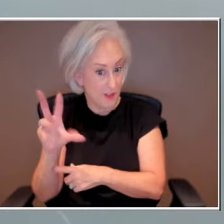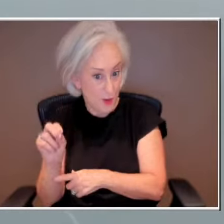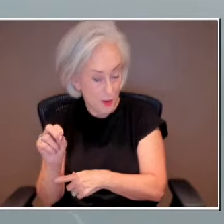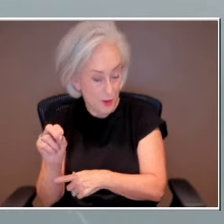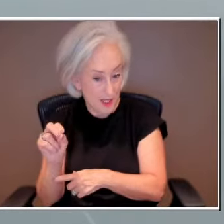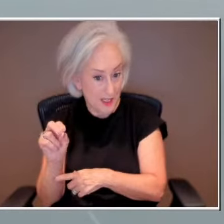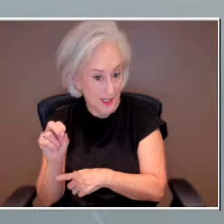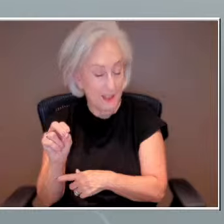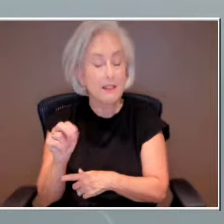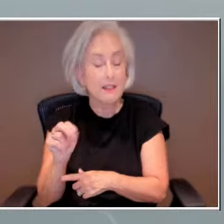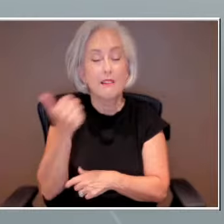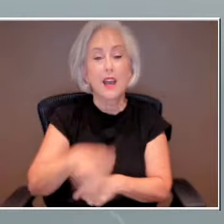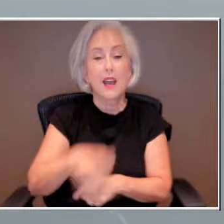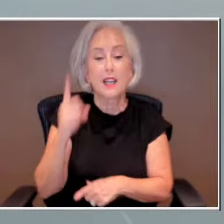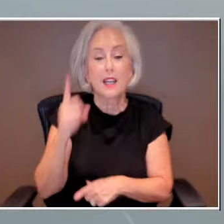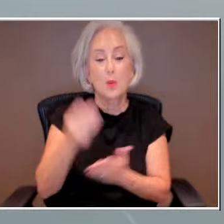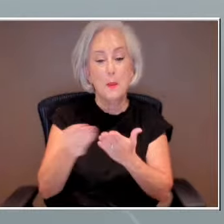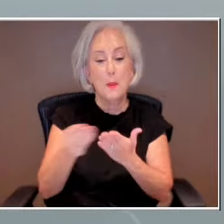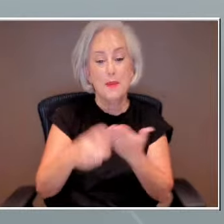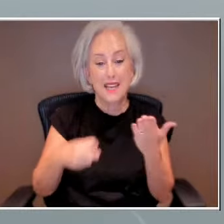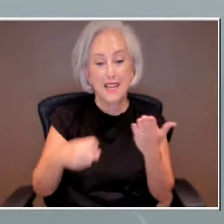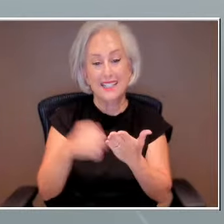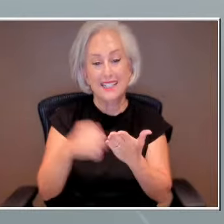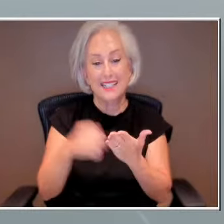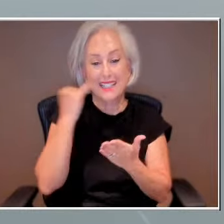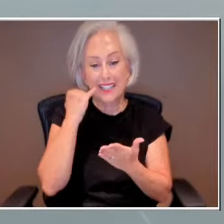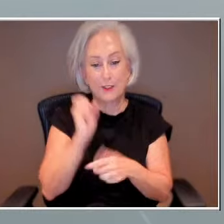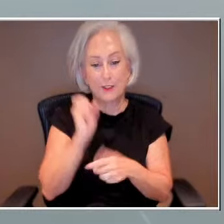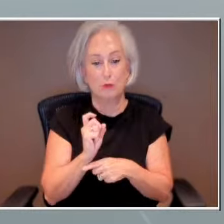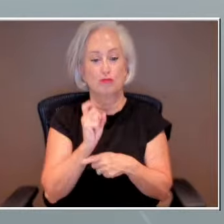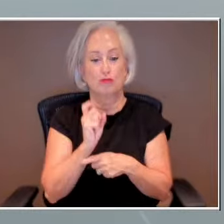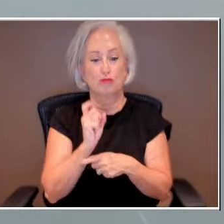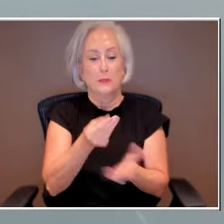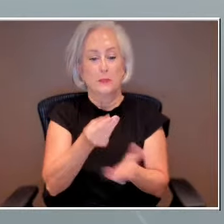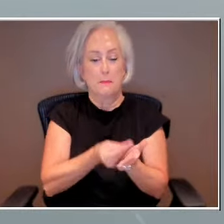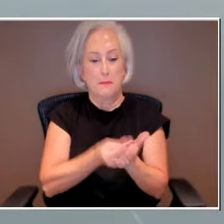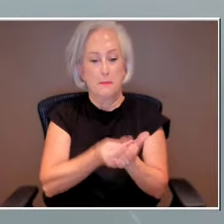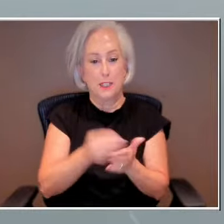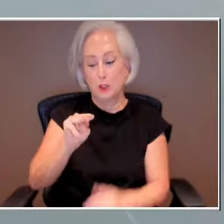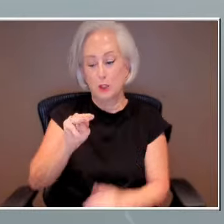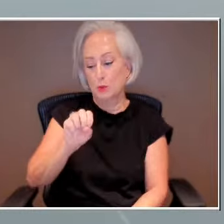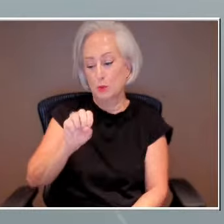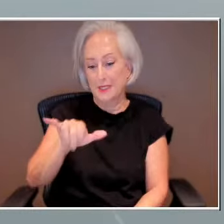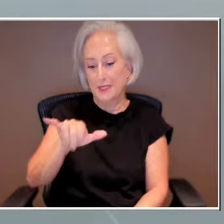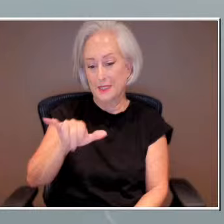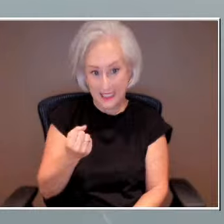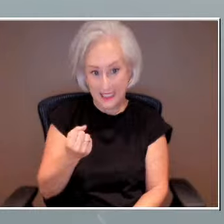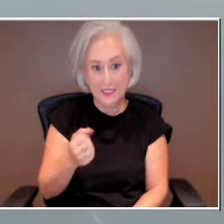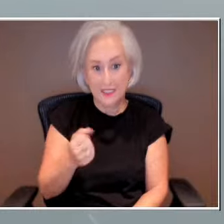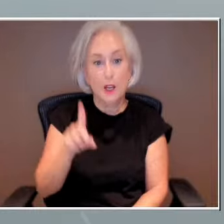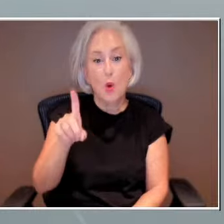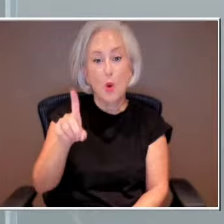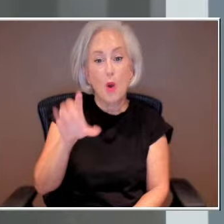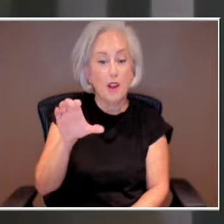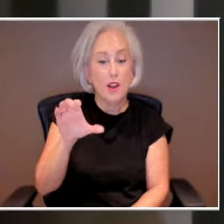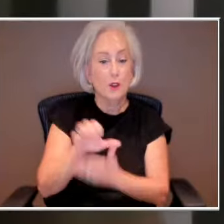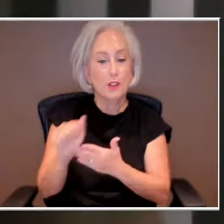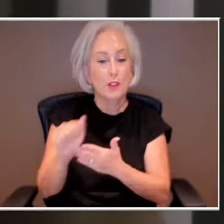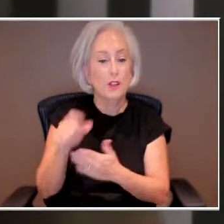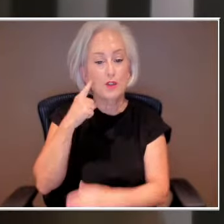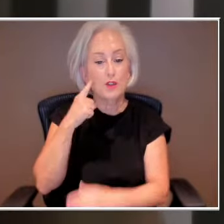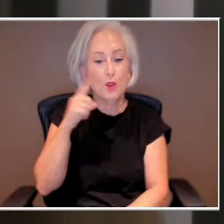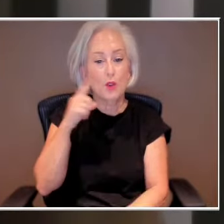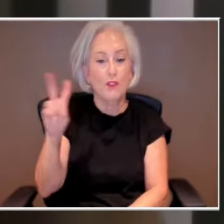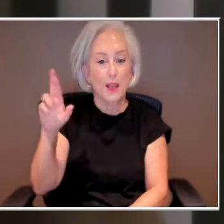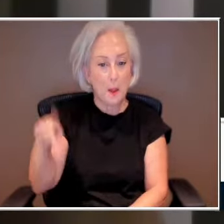can purchase a ticket by making a donation to Missy's. They can make a $100 donation for VIP access to the event